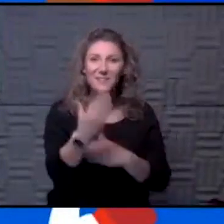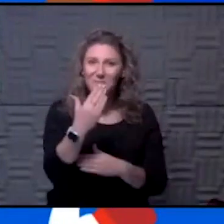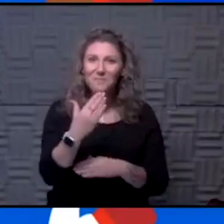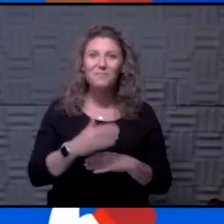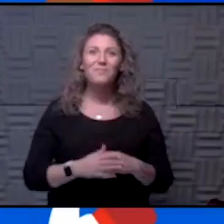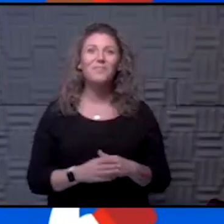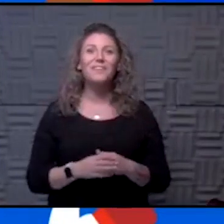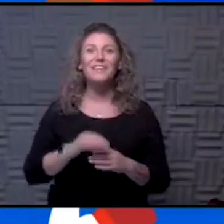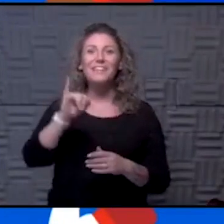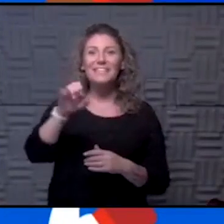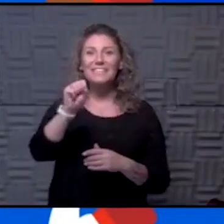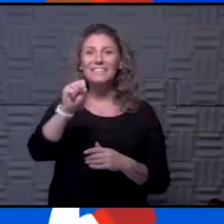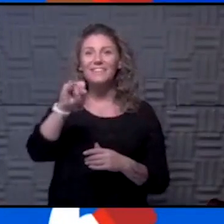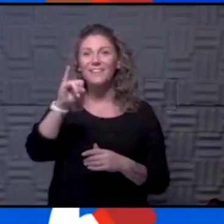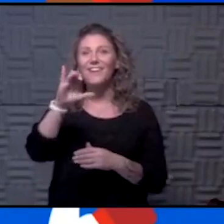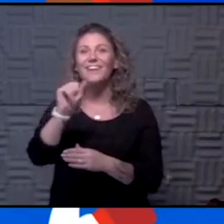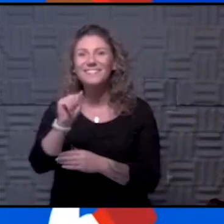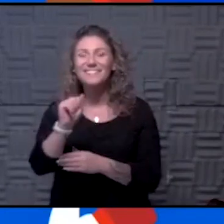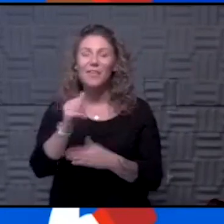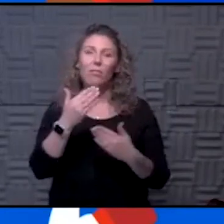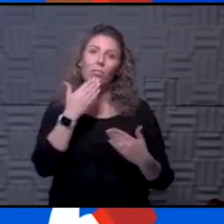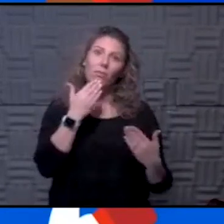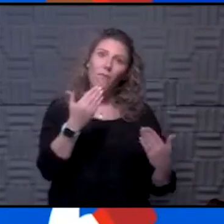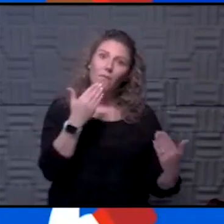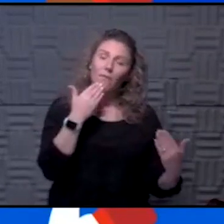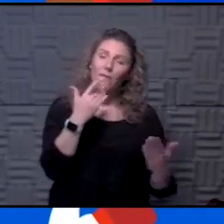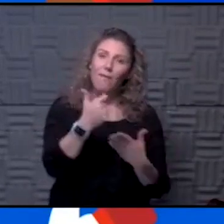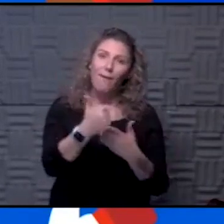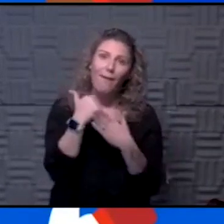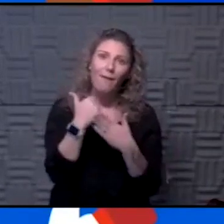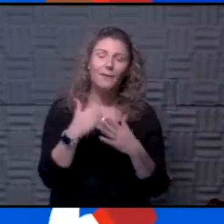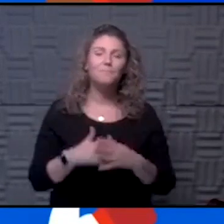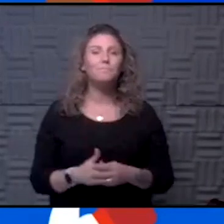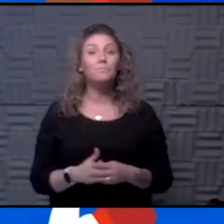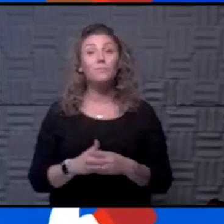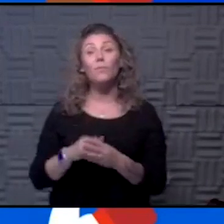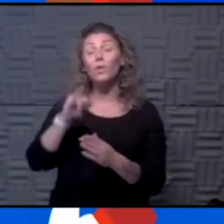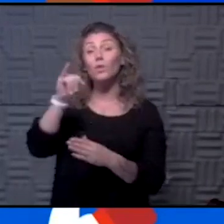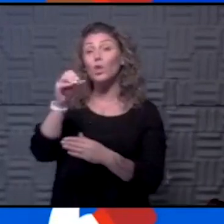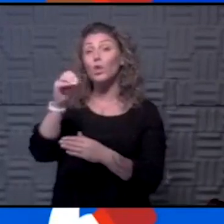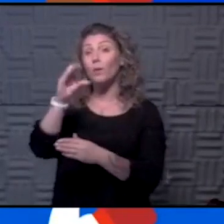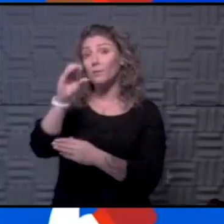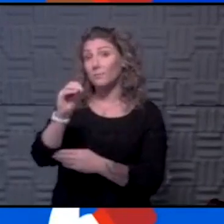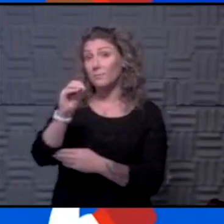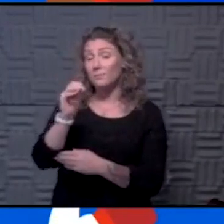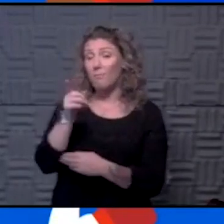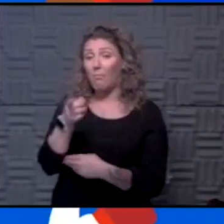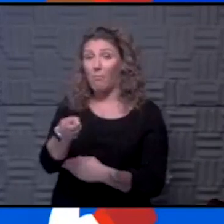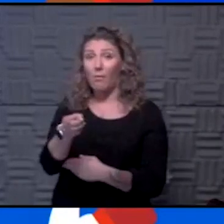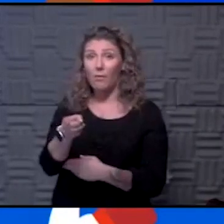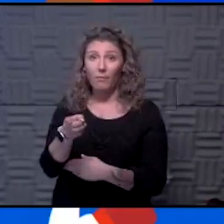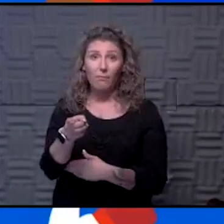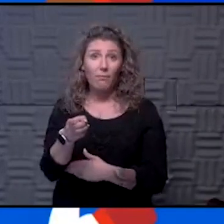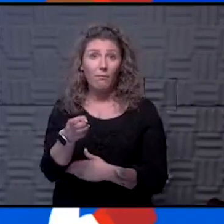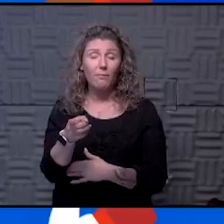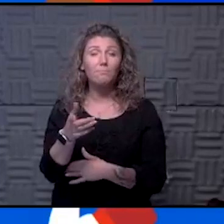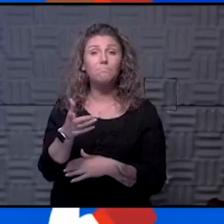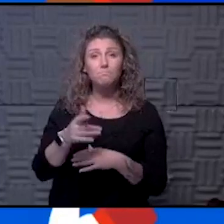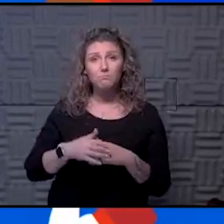Jessica. Thanks for having me. And Johnson County, we are vaccinating